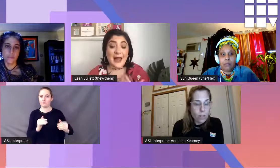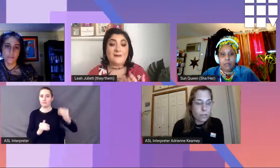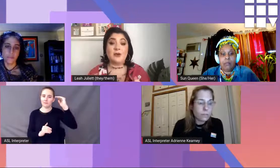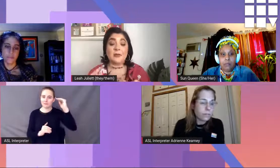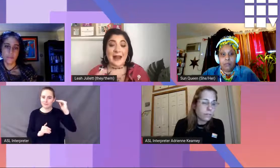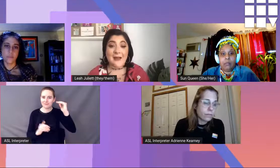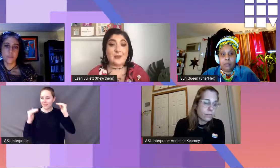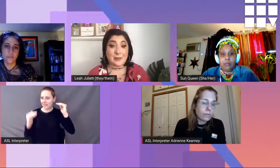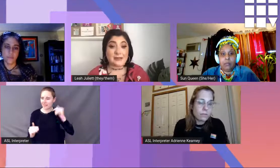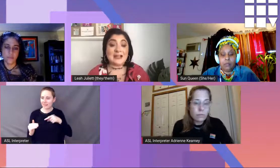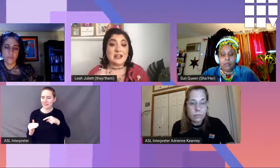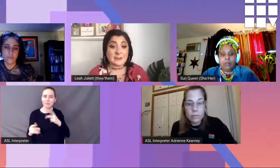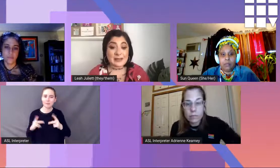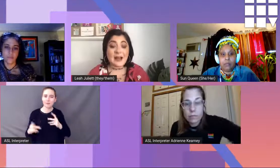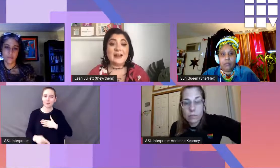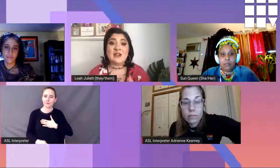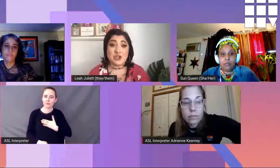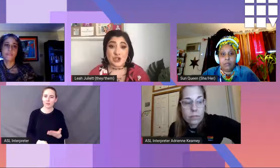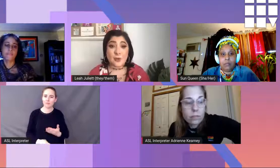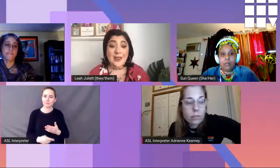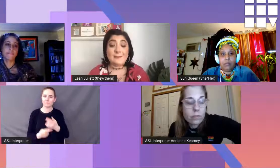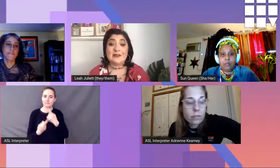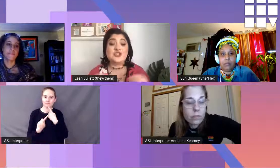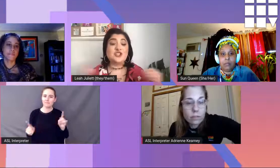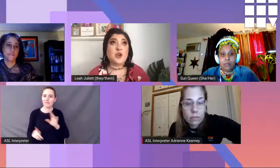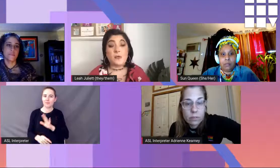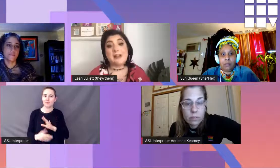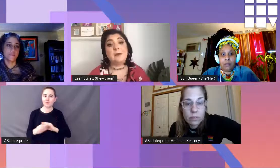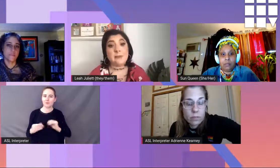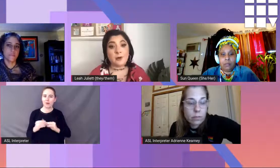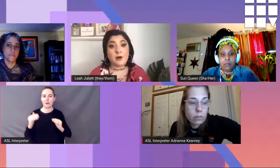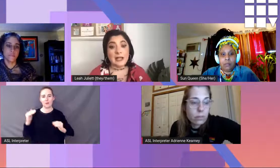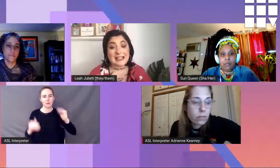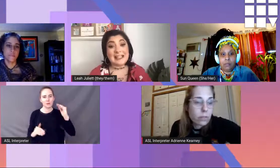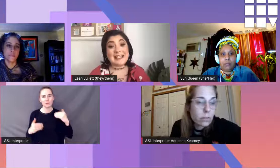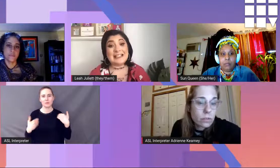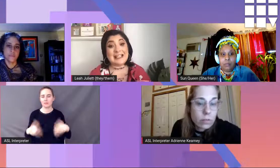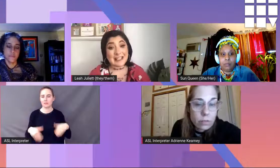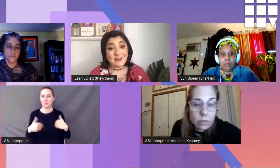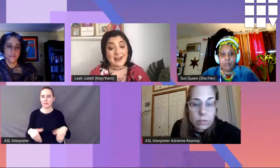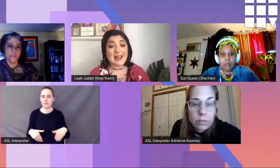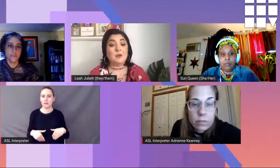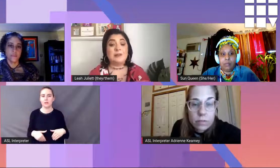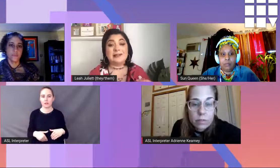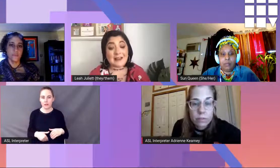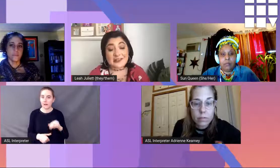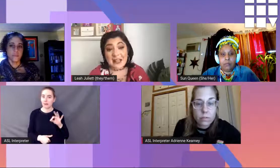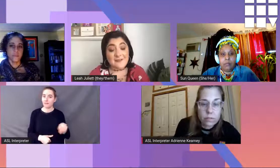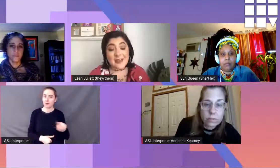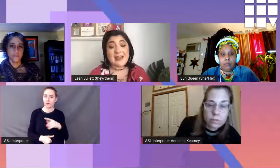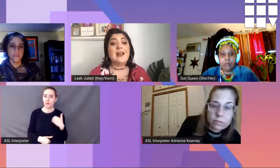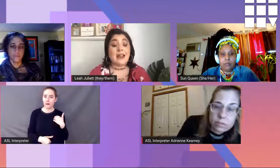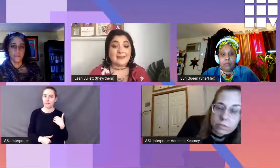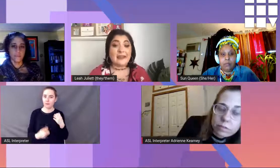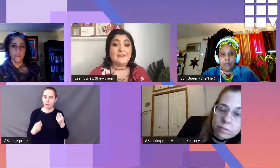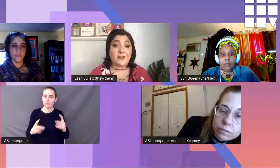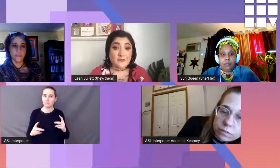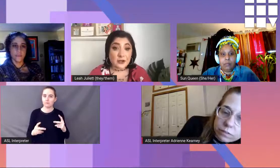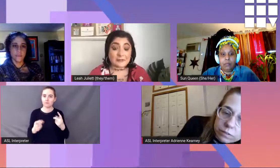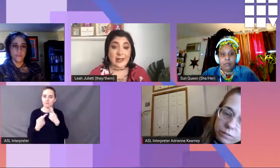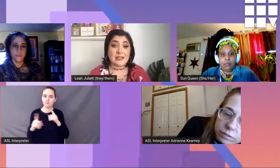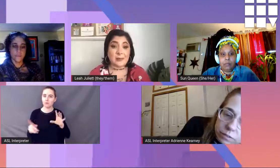voice and a platform and have the ability to speak on it, do it, because so many people need to hear it. And it will be life-saving